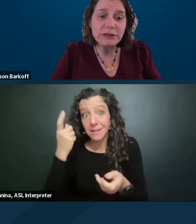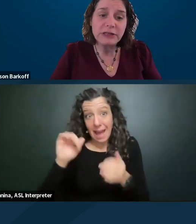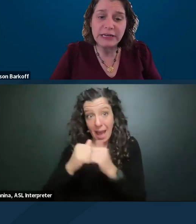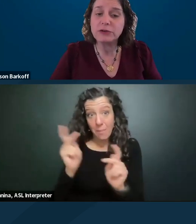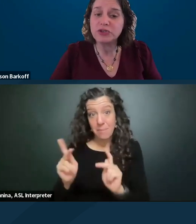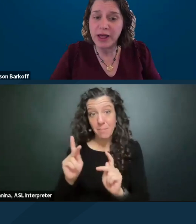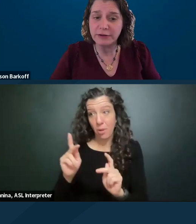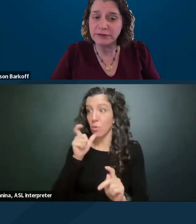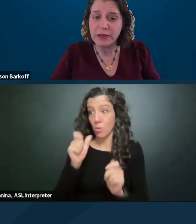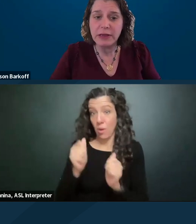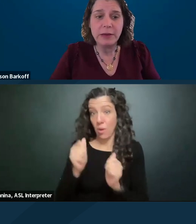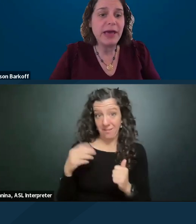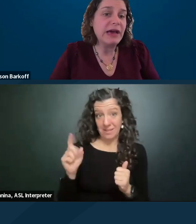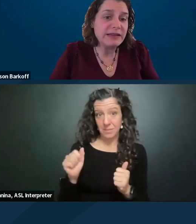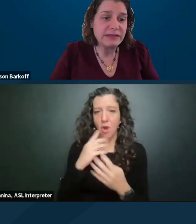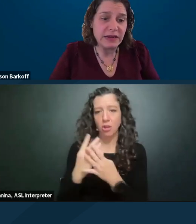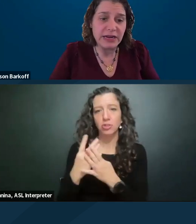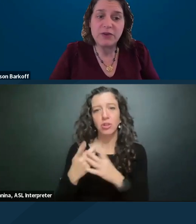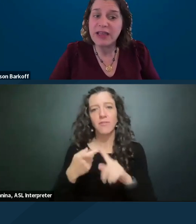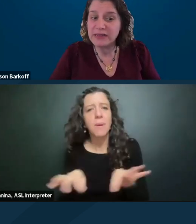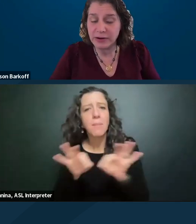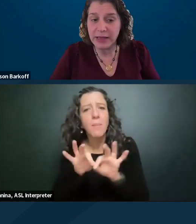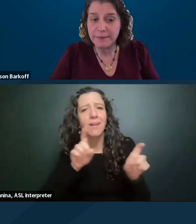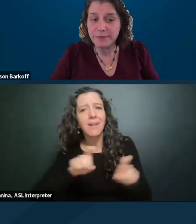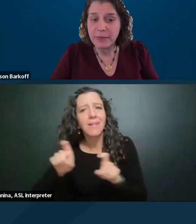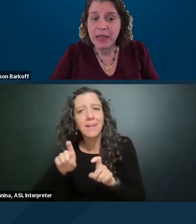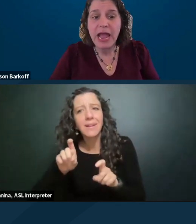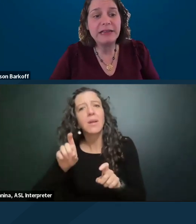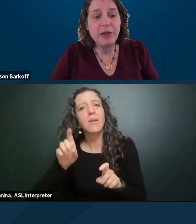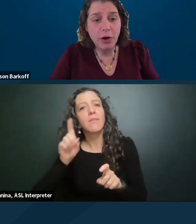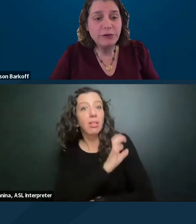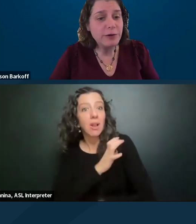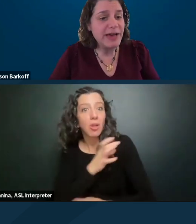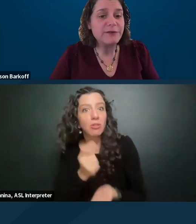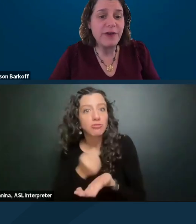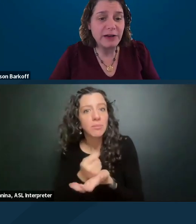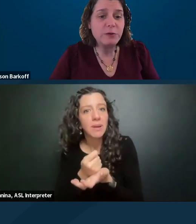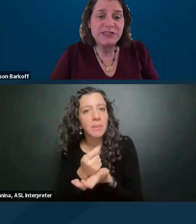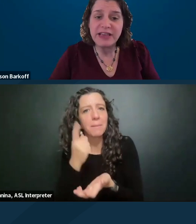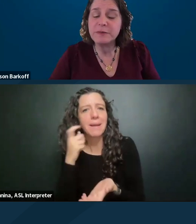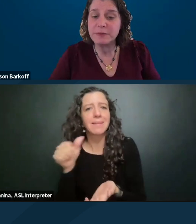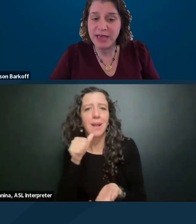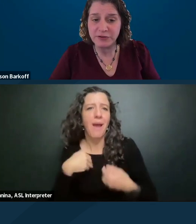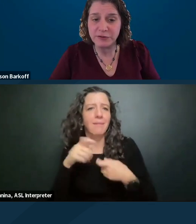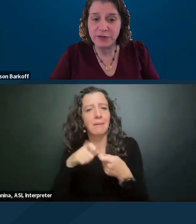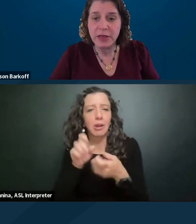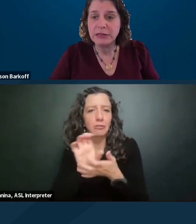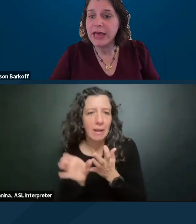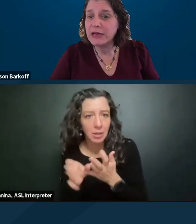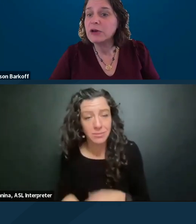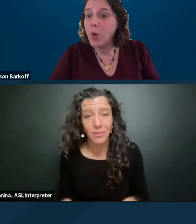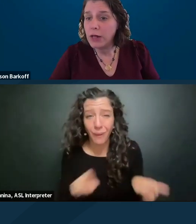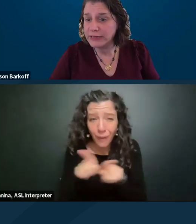in important clinical trials by unnecessary criteria. And it's also about value assessment